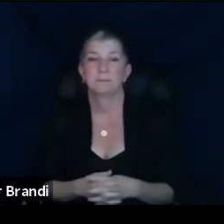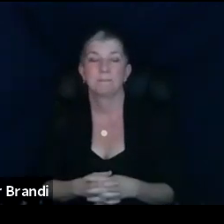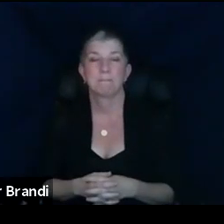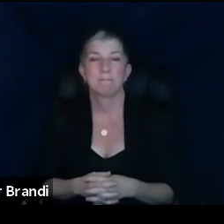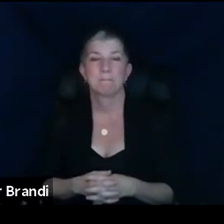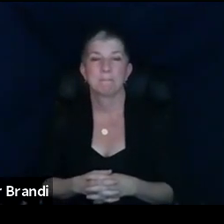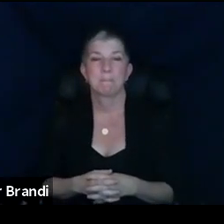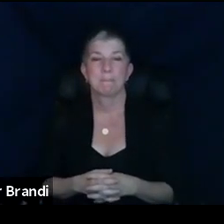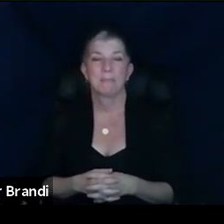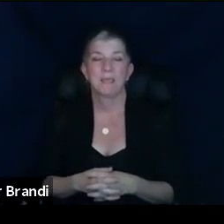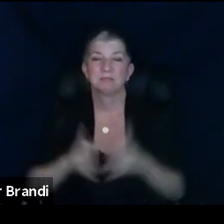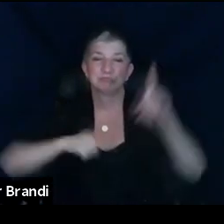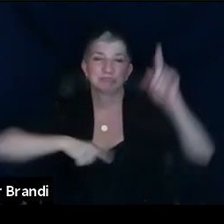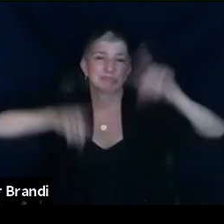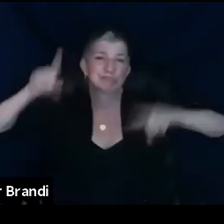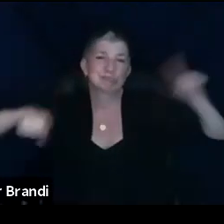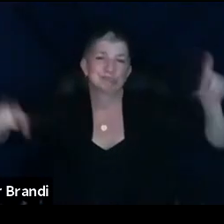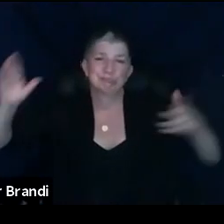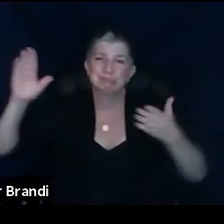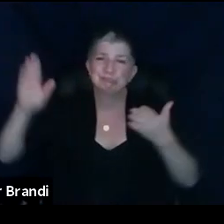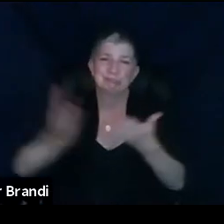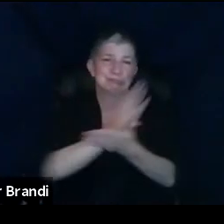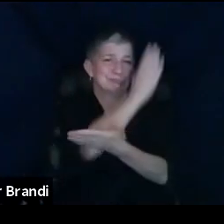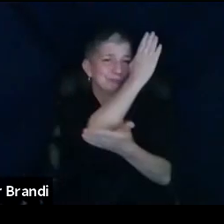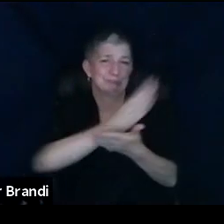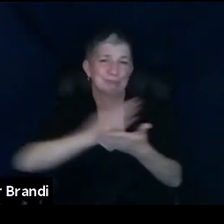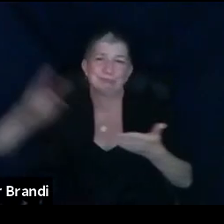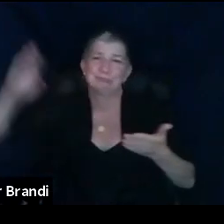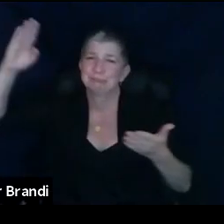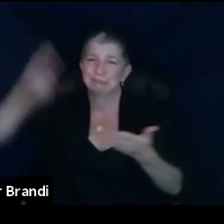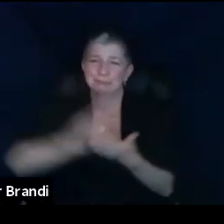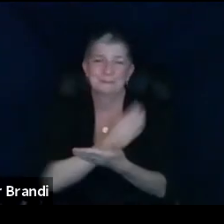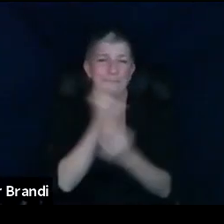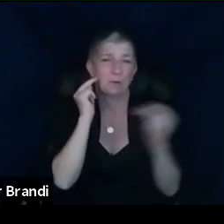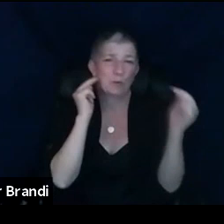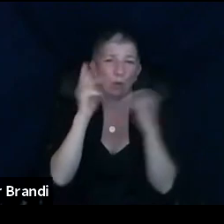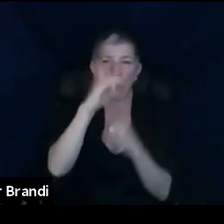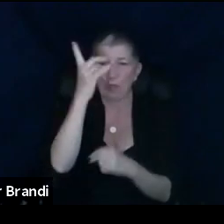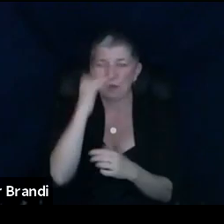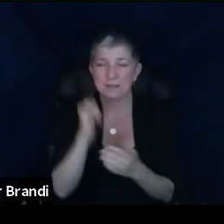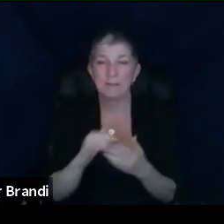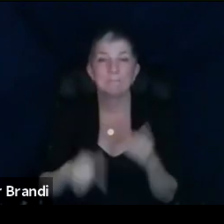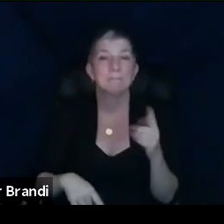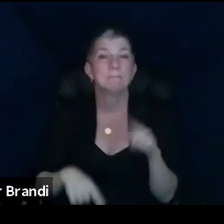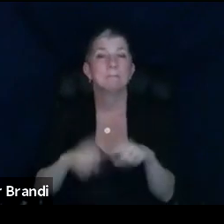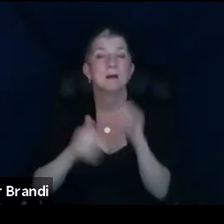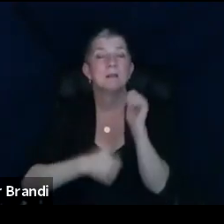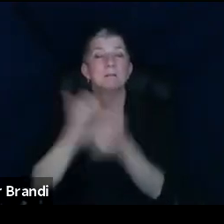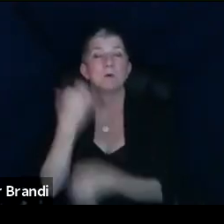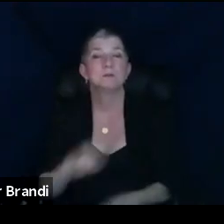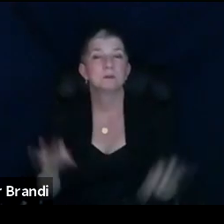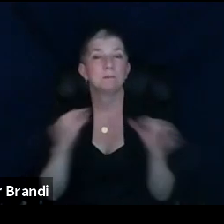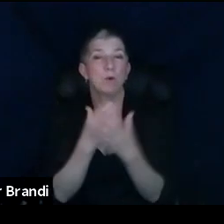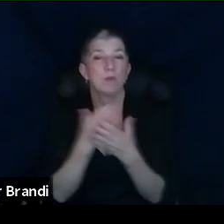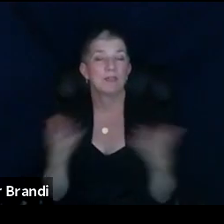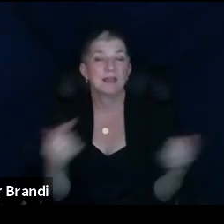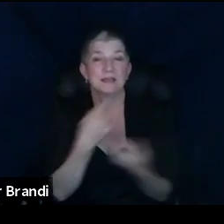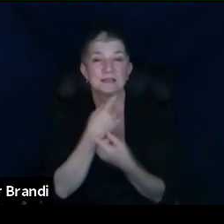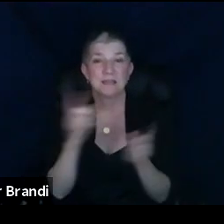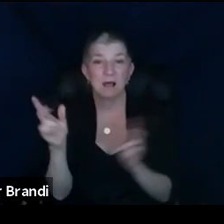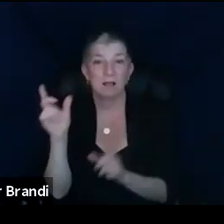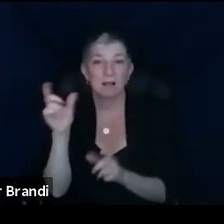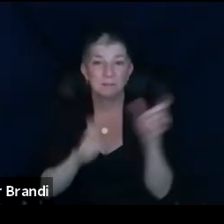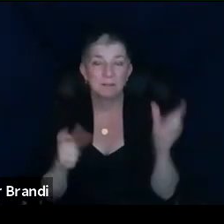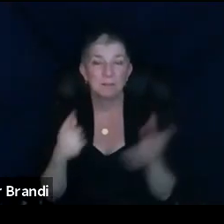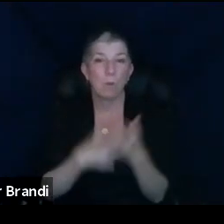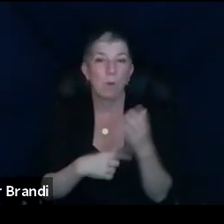a wide spectrum of what negotiation will look like. The most important thing is telling people what you're